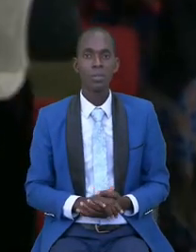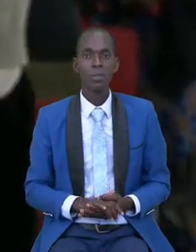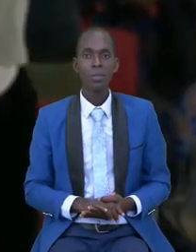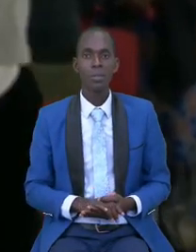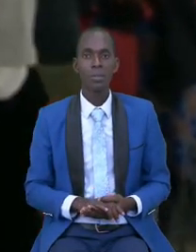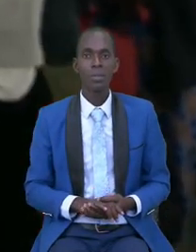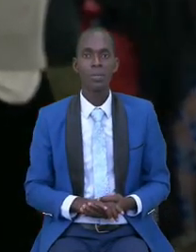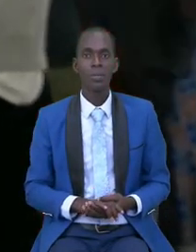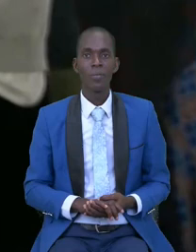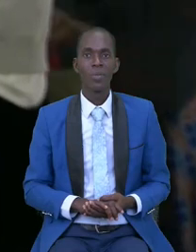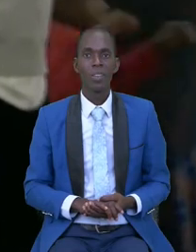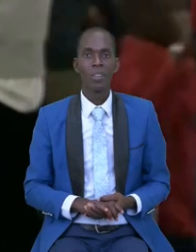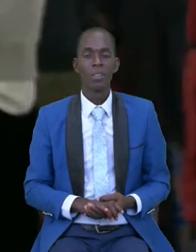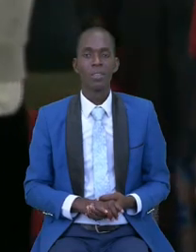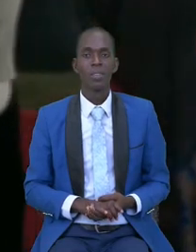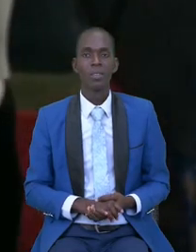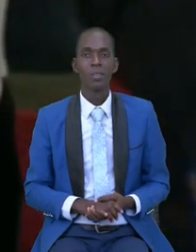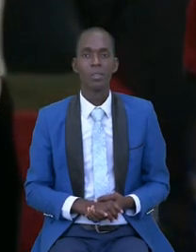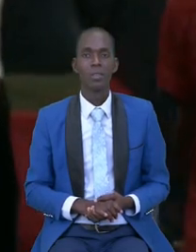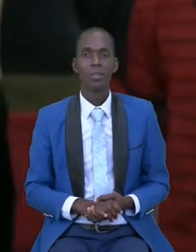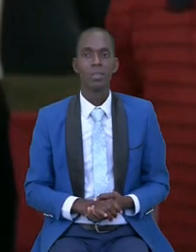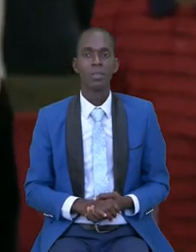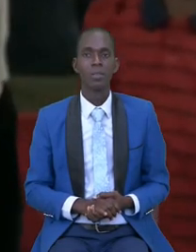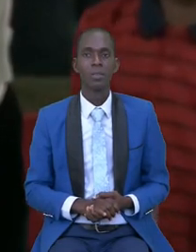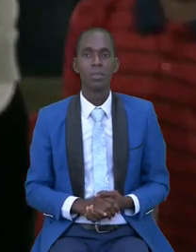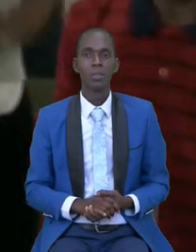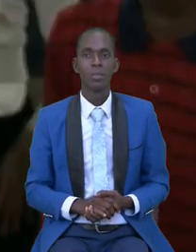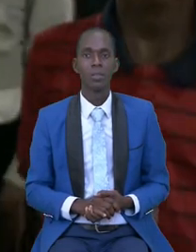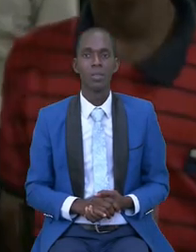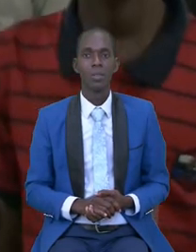Lift up your voice to the Lord.